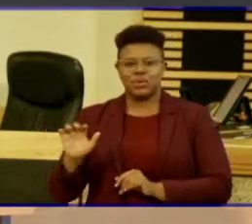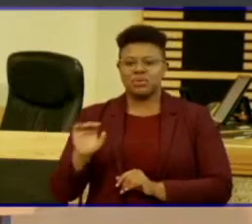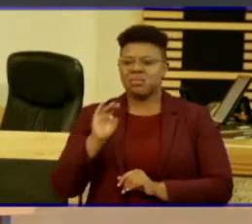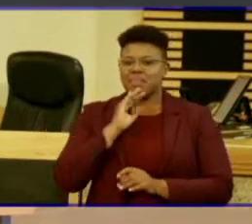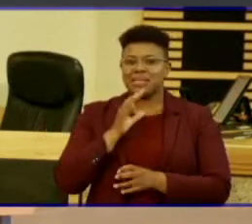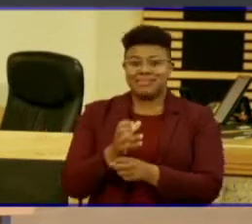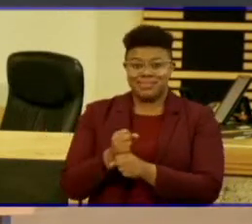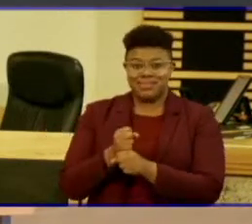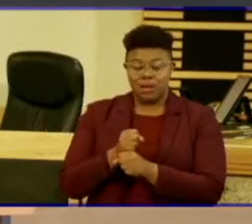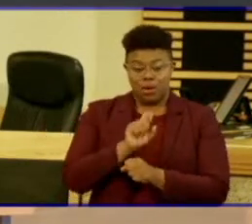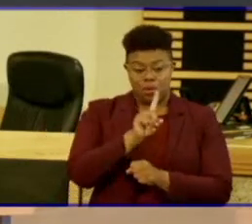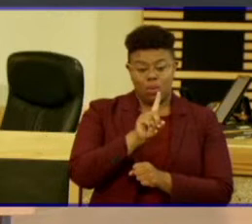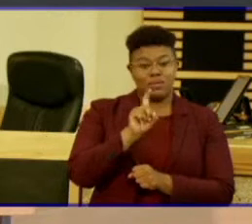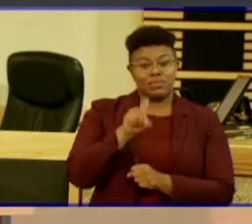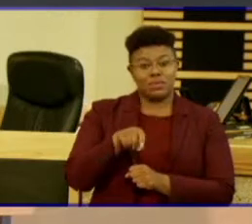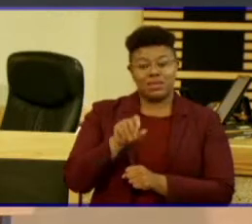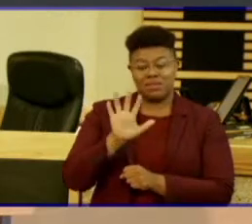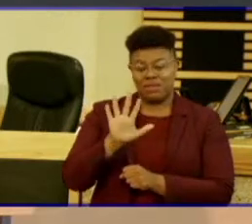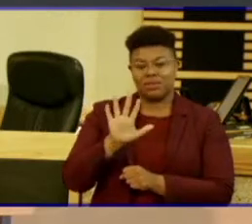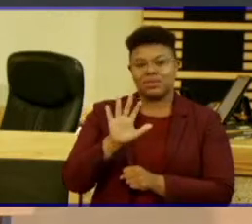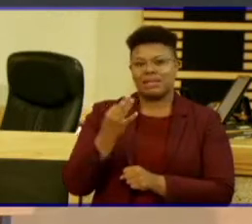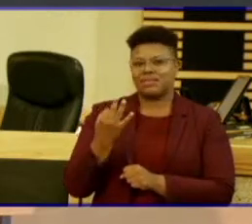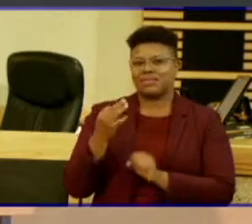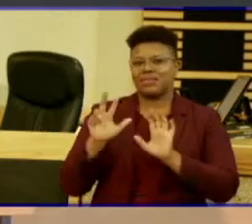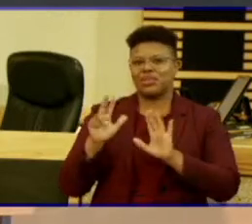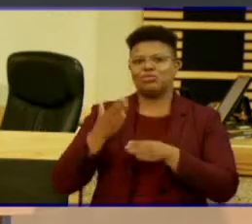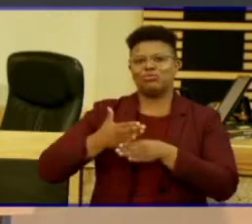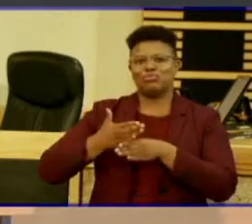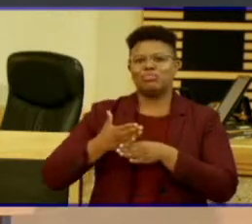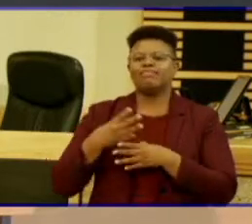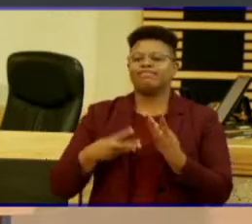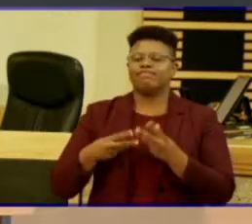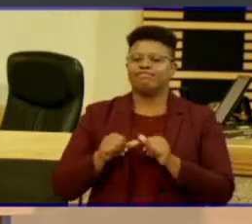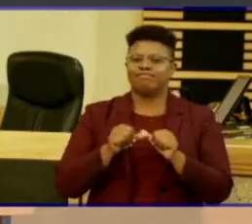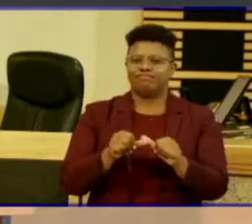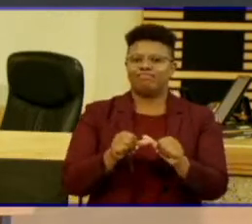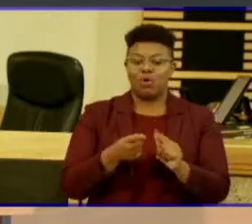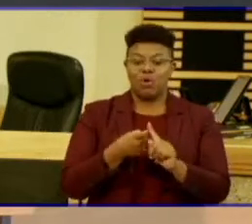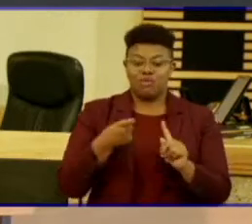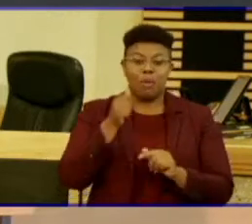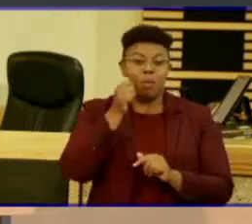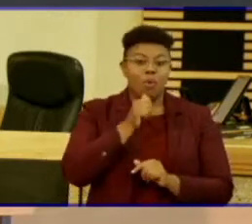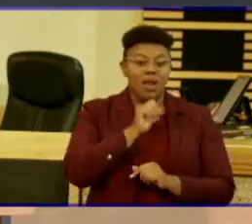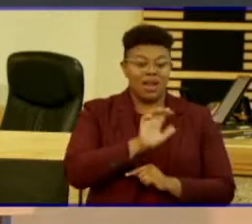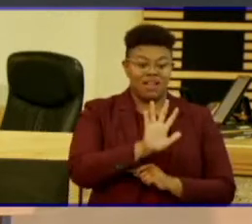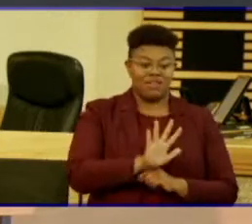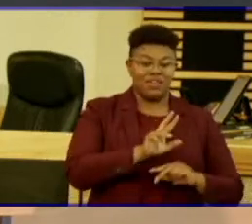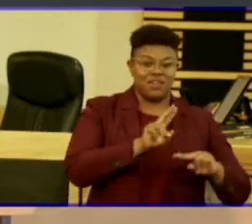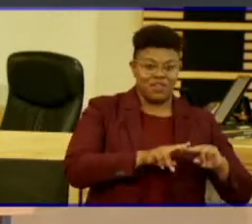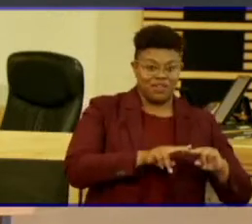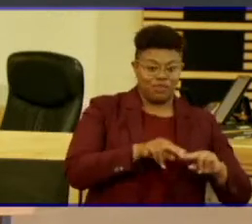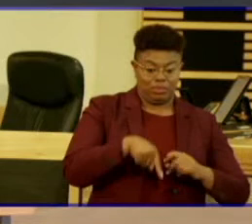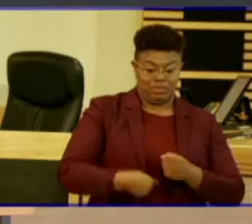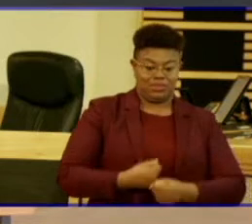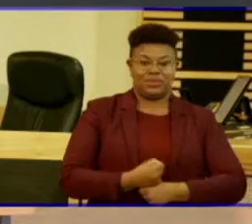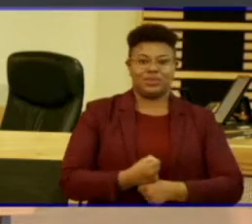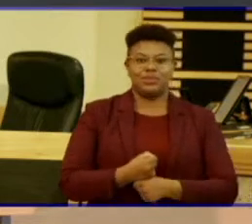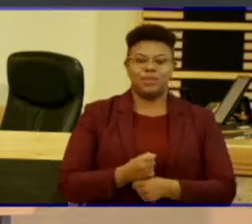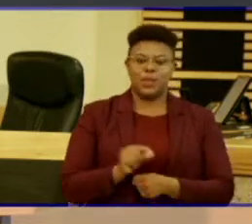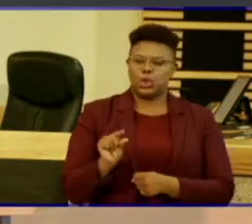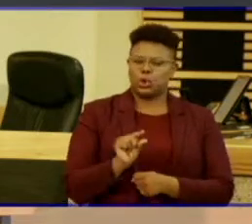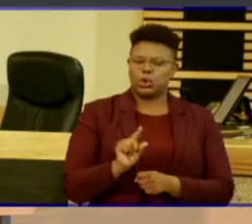of 1,538 jobs in the province. As at the 5th of February 2021, the